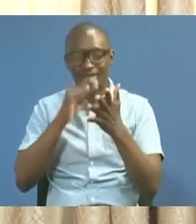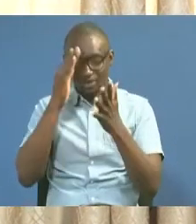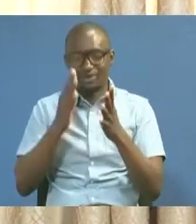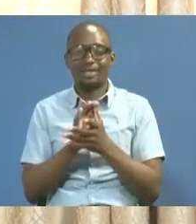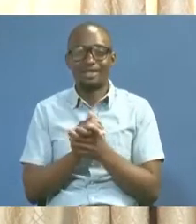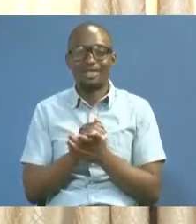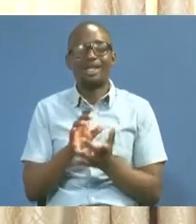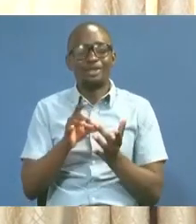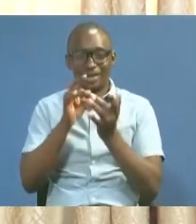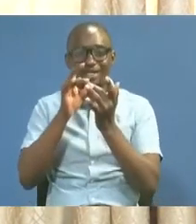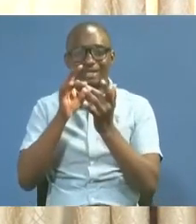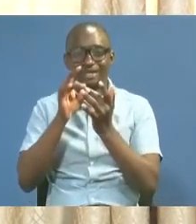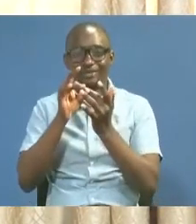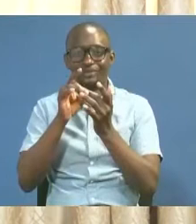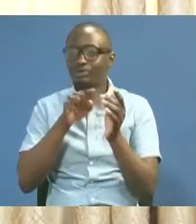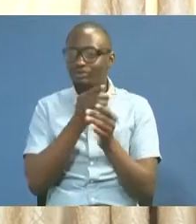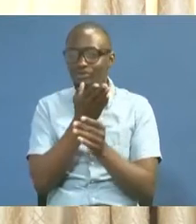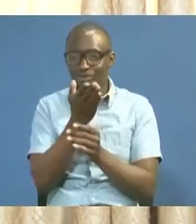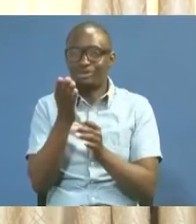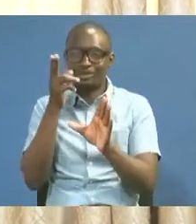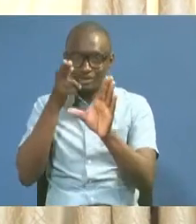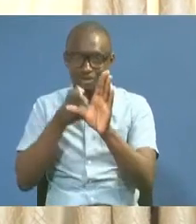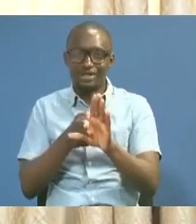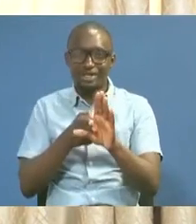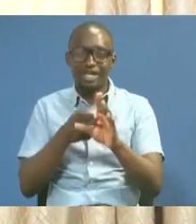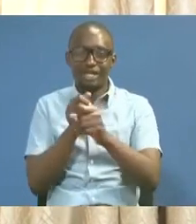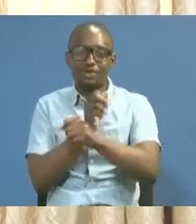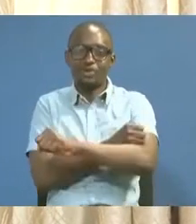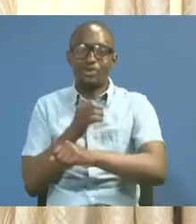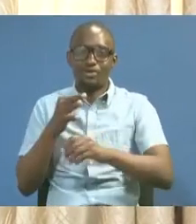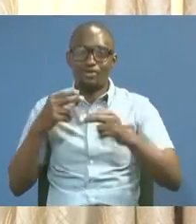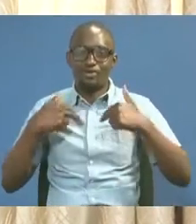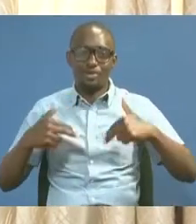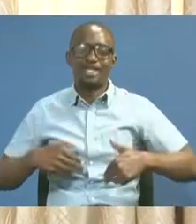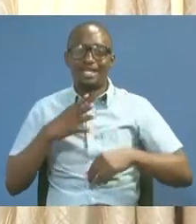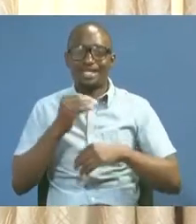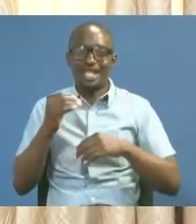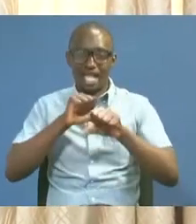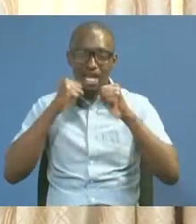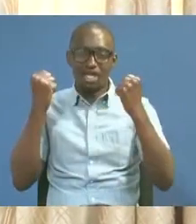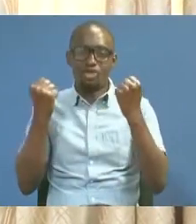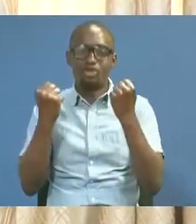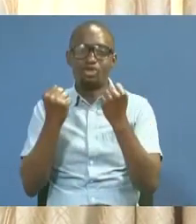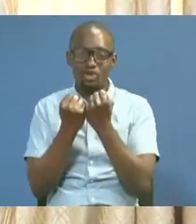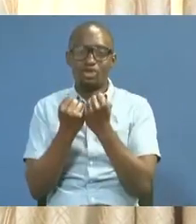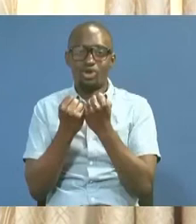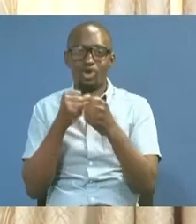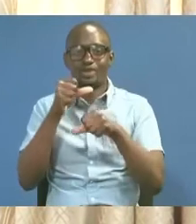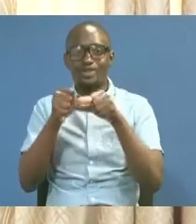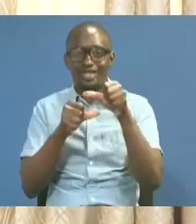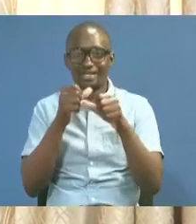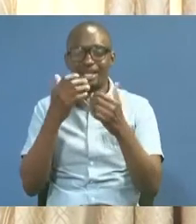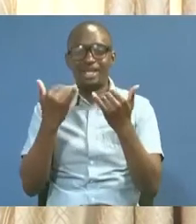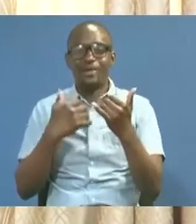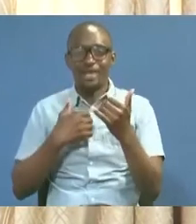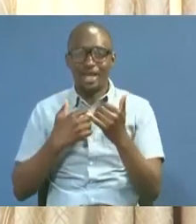students joining our school, that is the School of Humanities and Social Sciences. The school is made up of